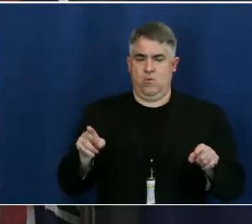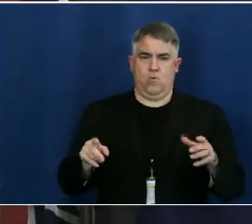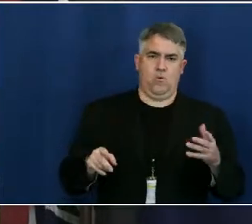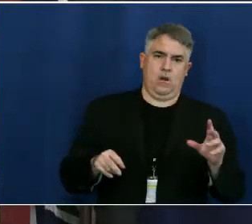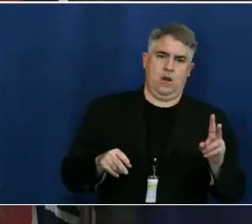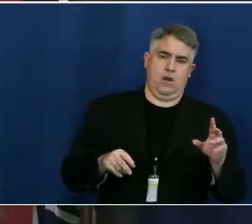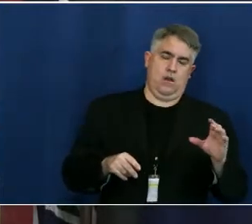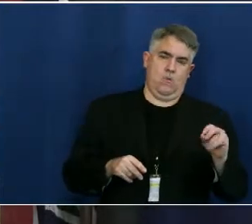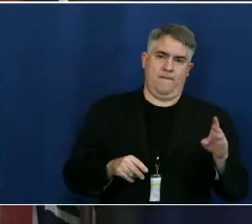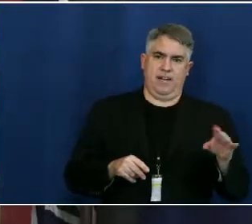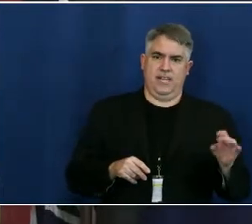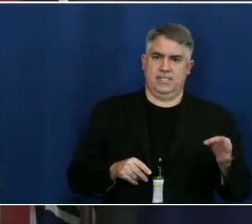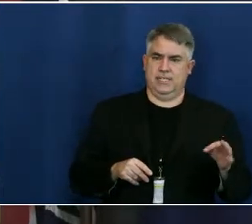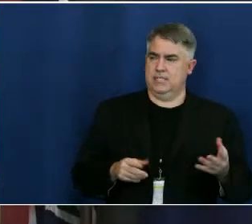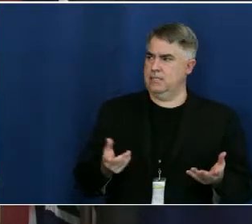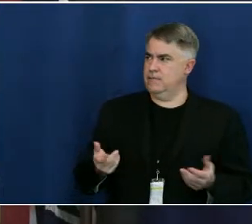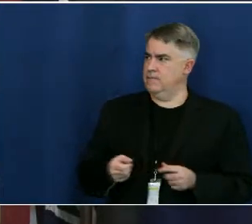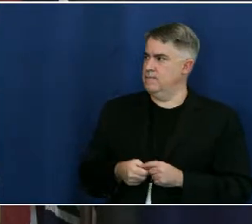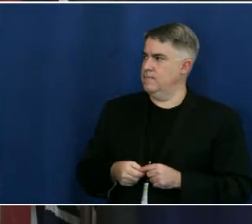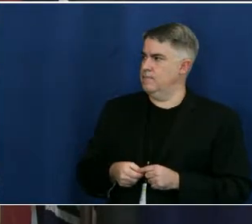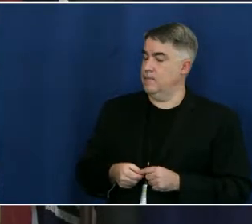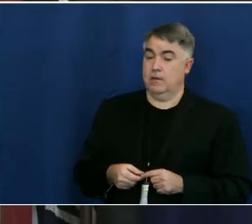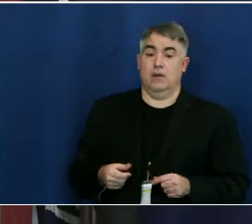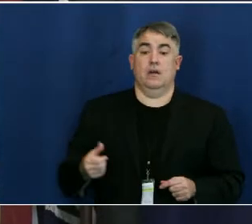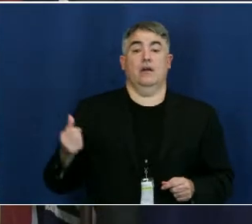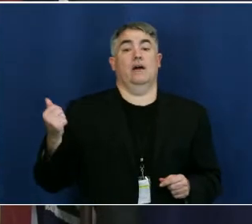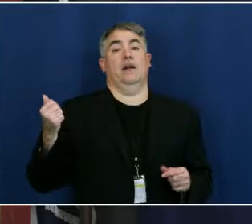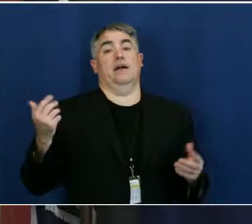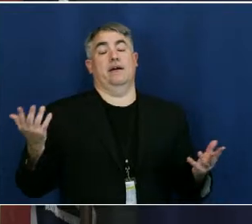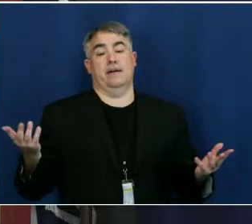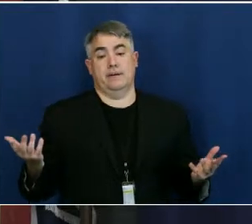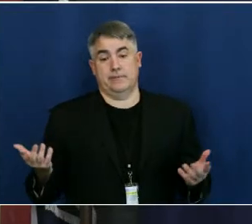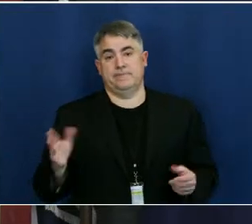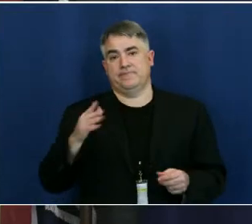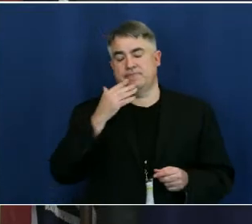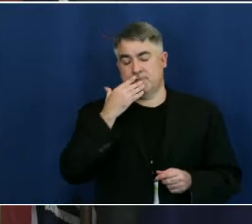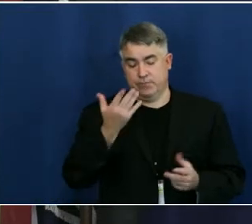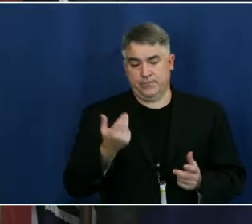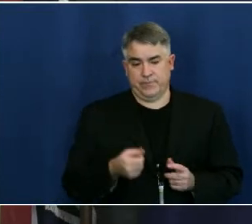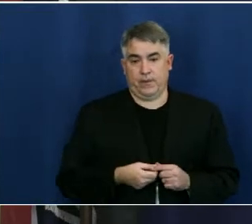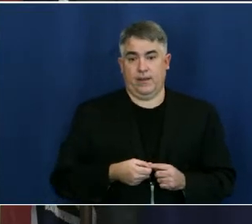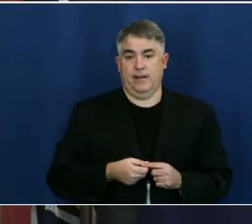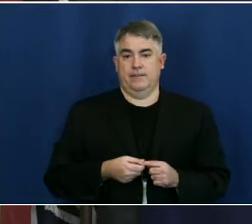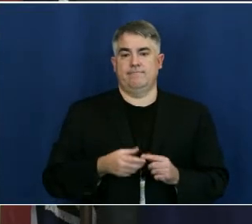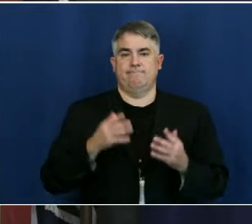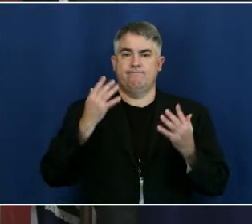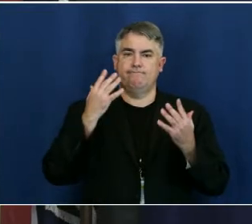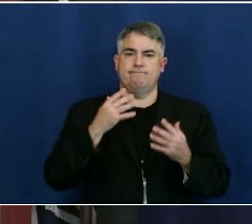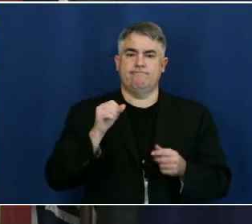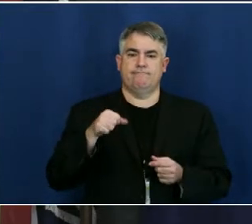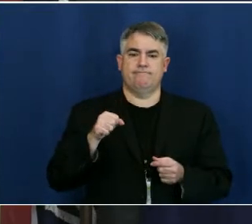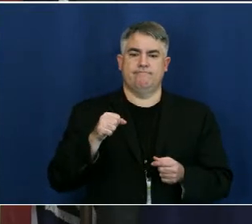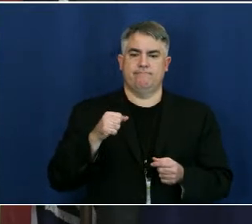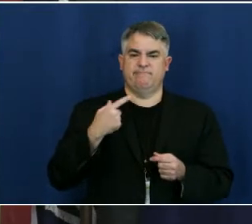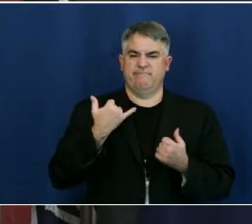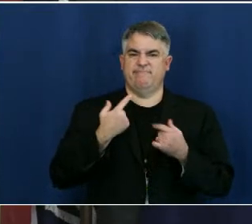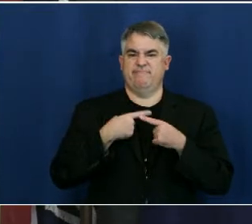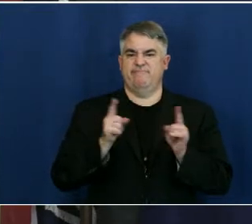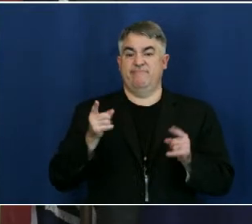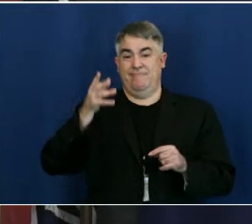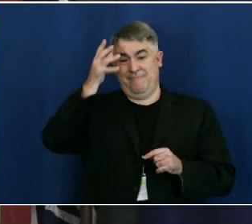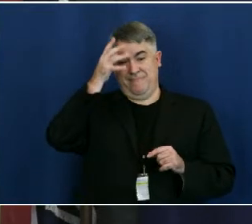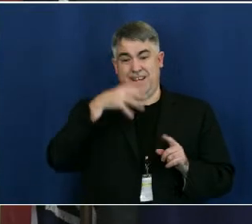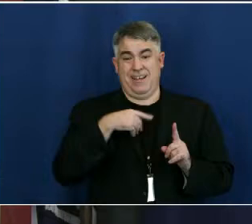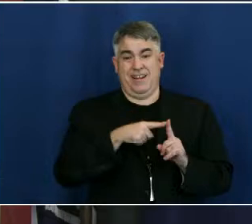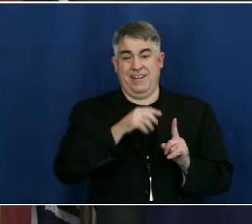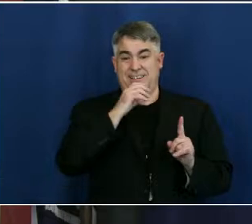Thank you for that question. Unfortunately, we did announce today the first influenza-associated death, a 65-year-old man who